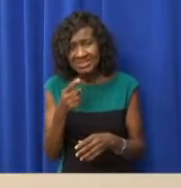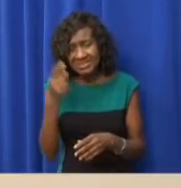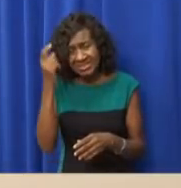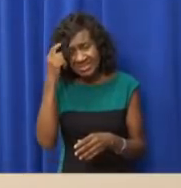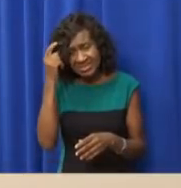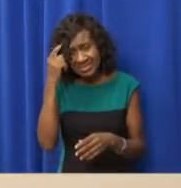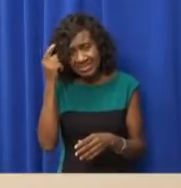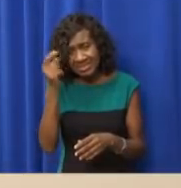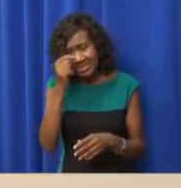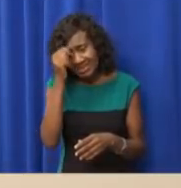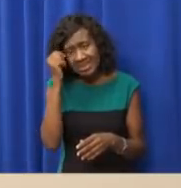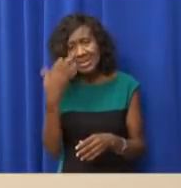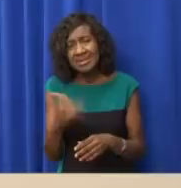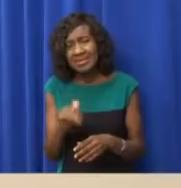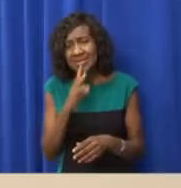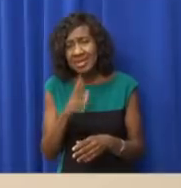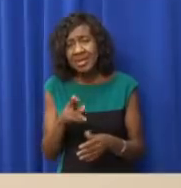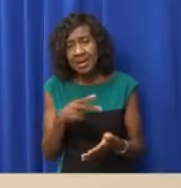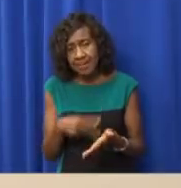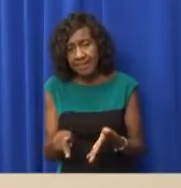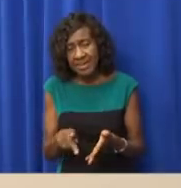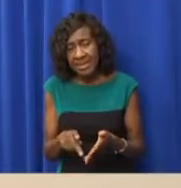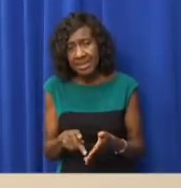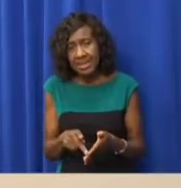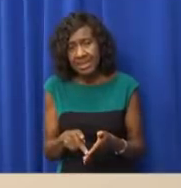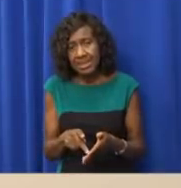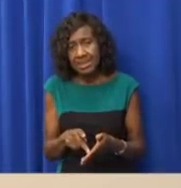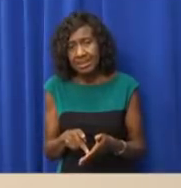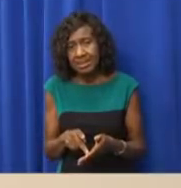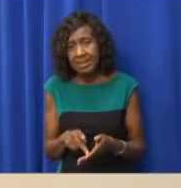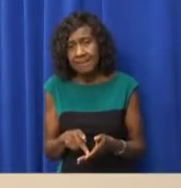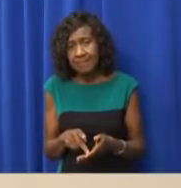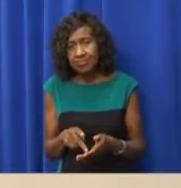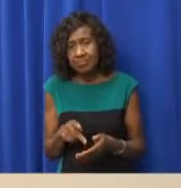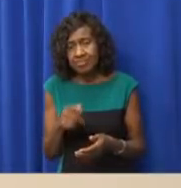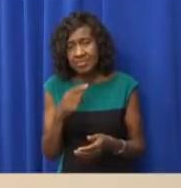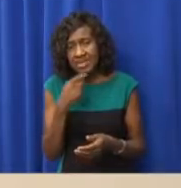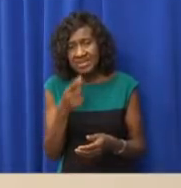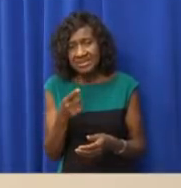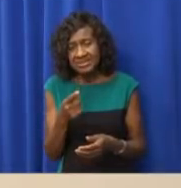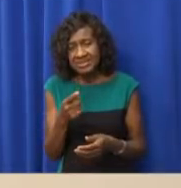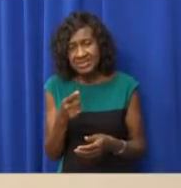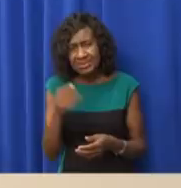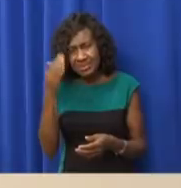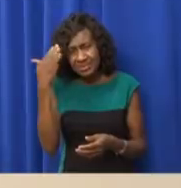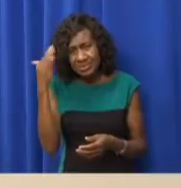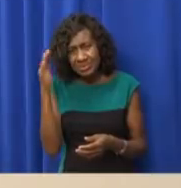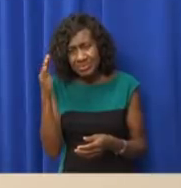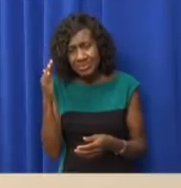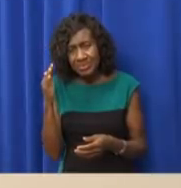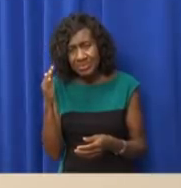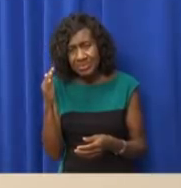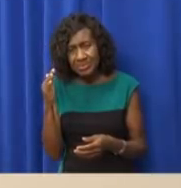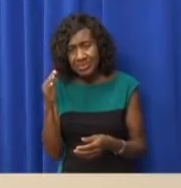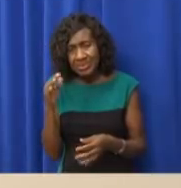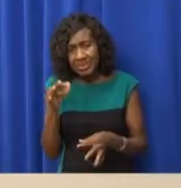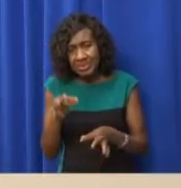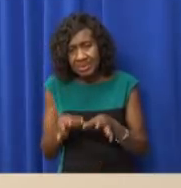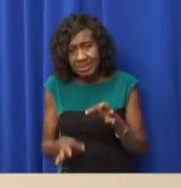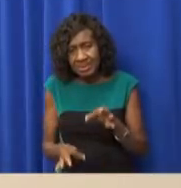know that the technical issues have been resolved. I just don't know for certain whether or not the